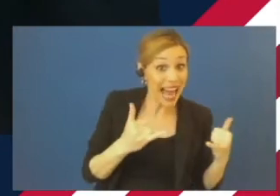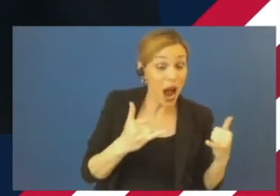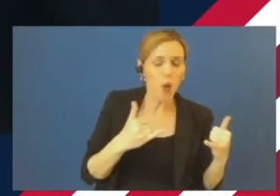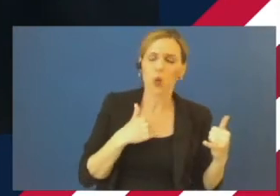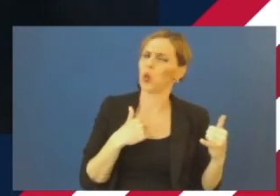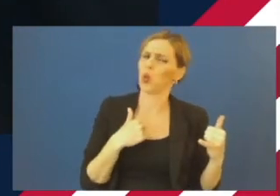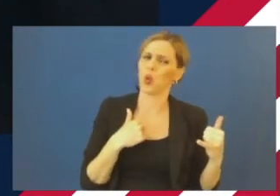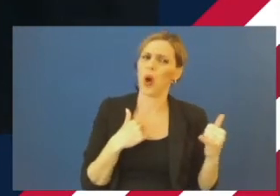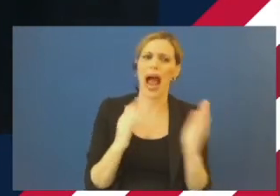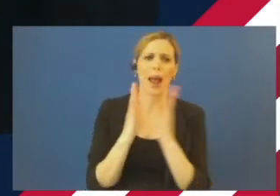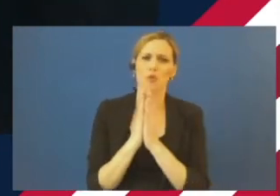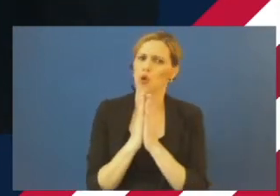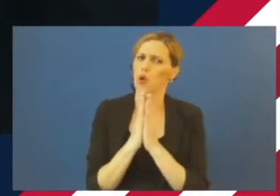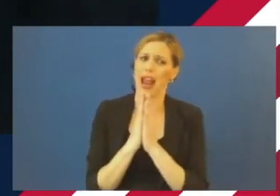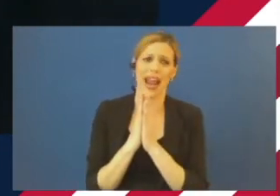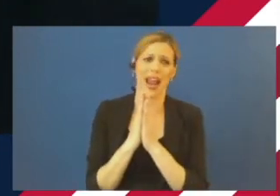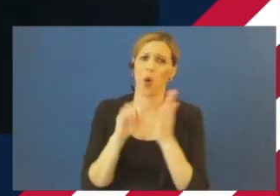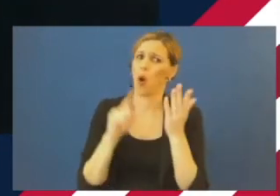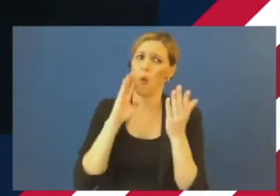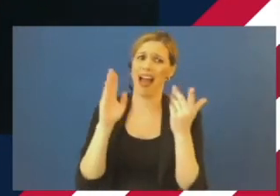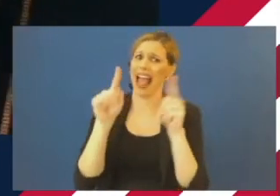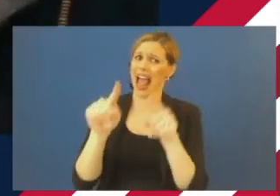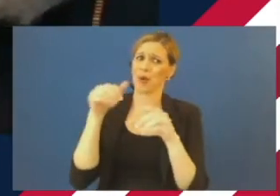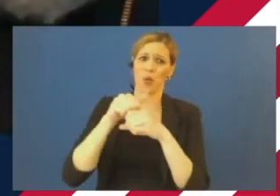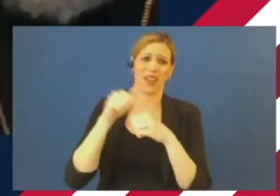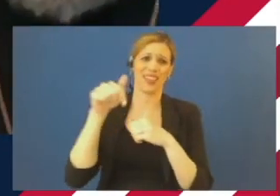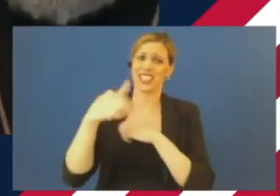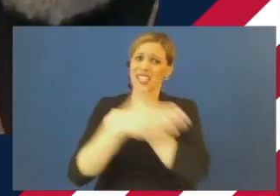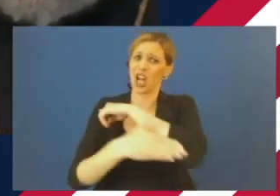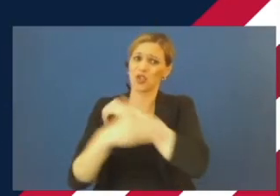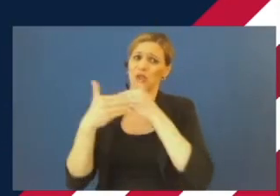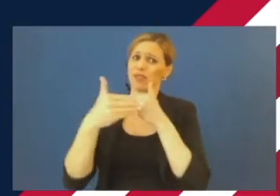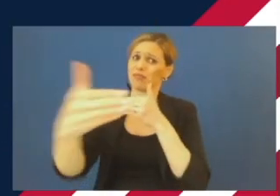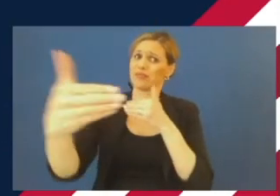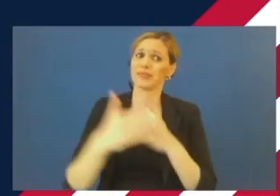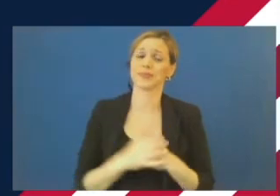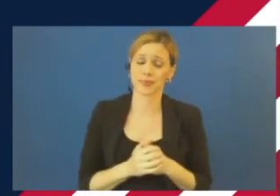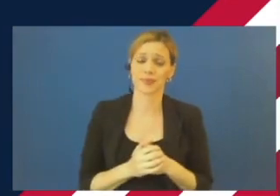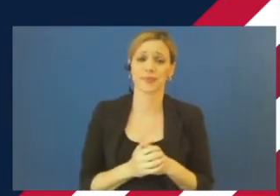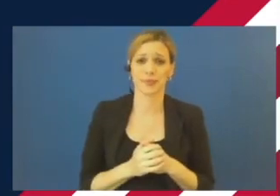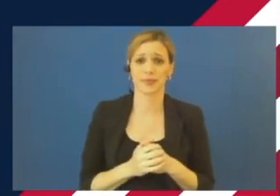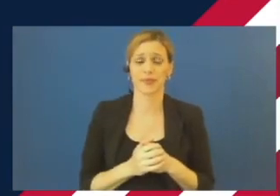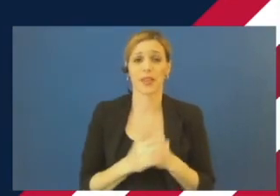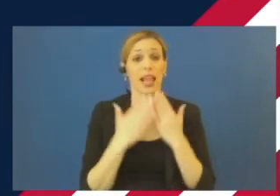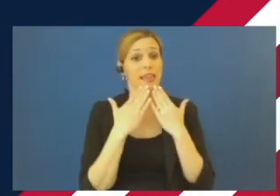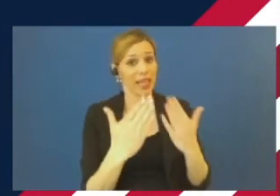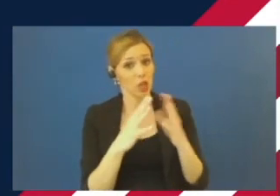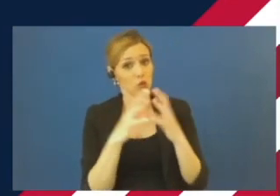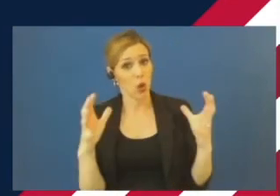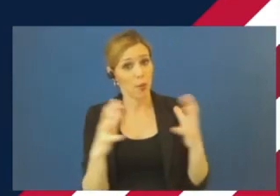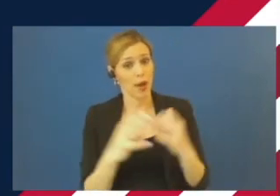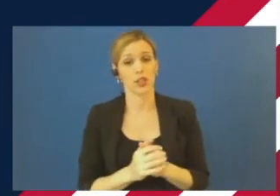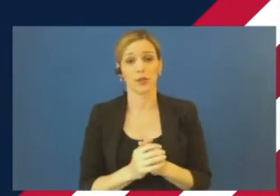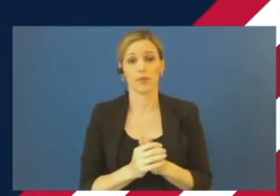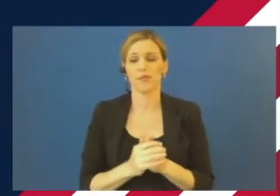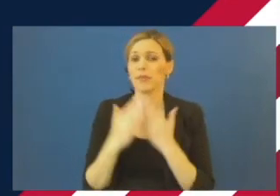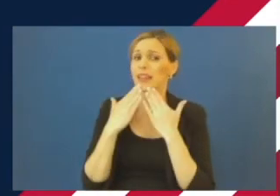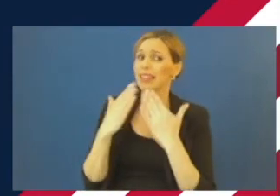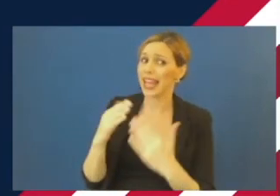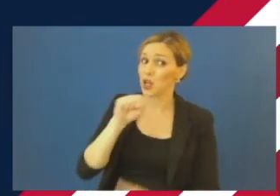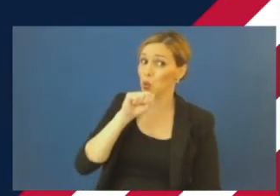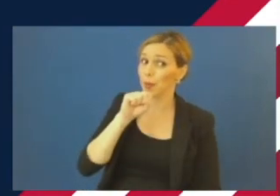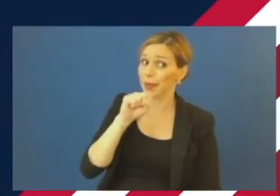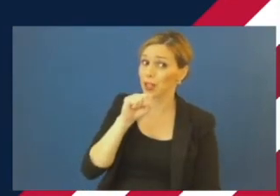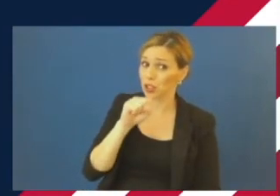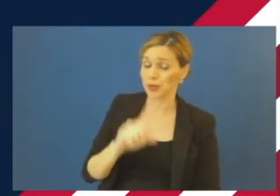of these issues and will speak clearly to them. Thank you so much. Thank you, Bishop Barber. We raised